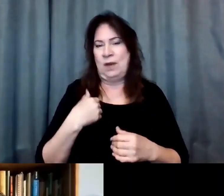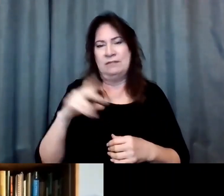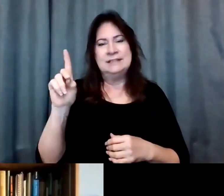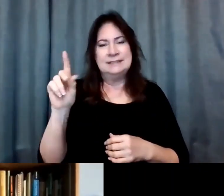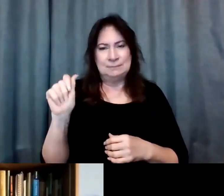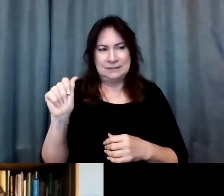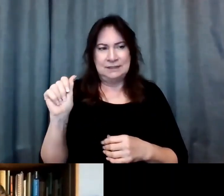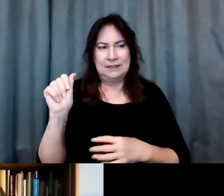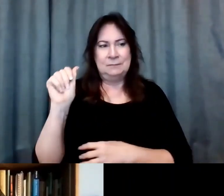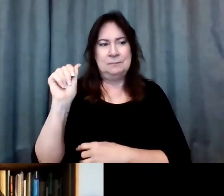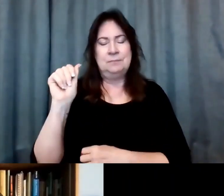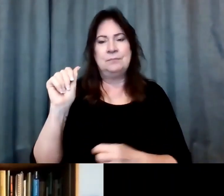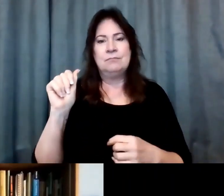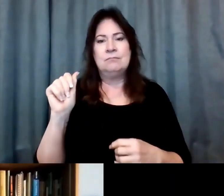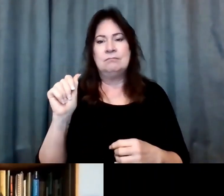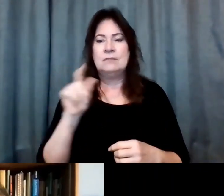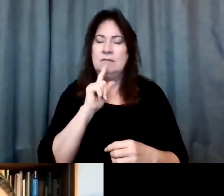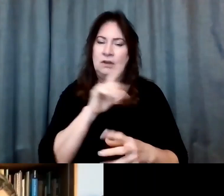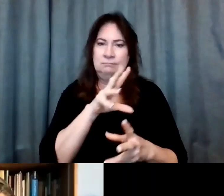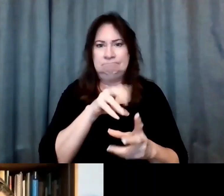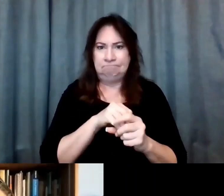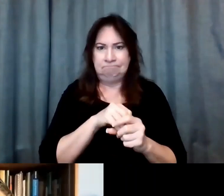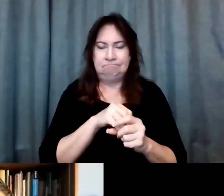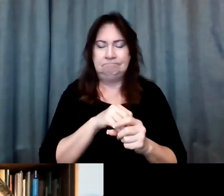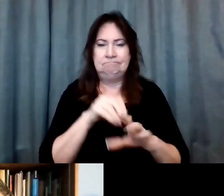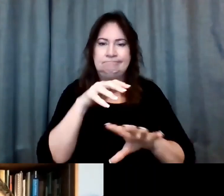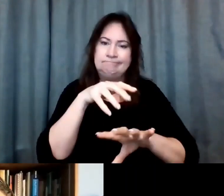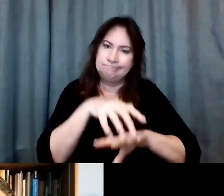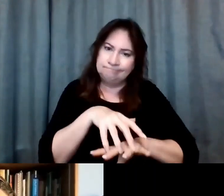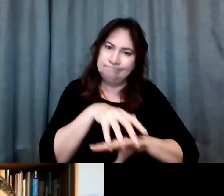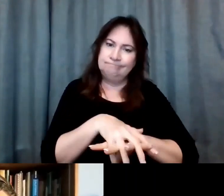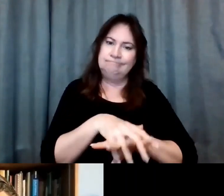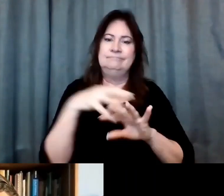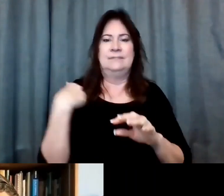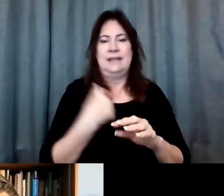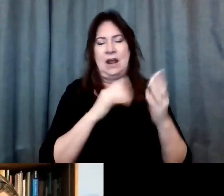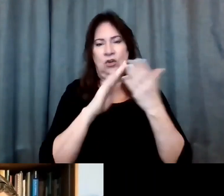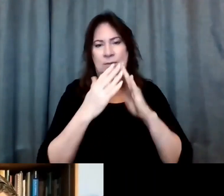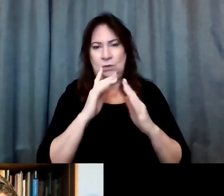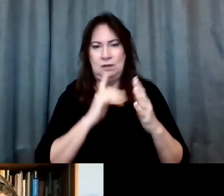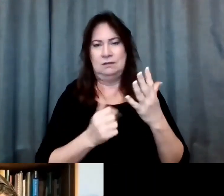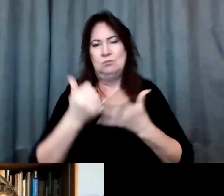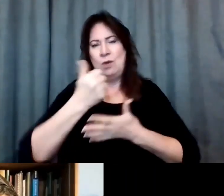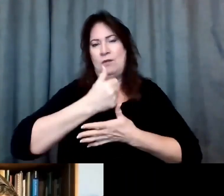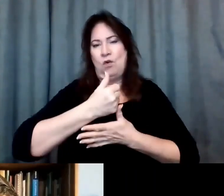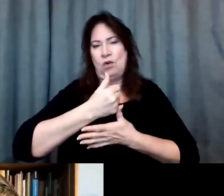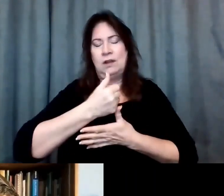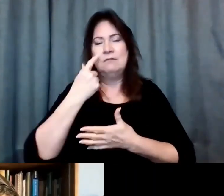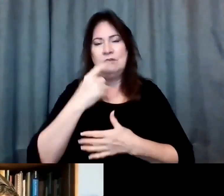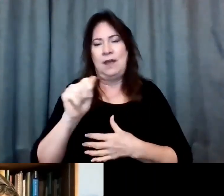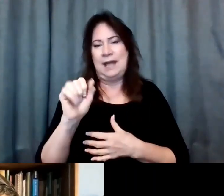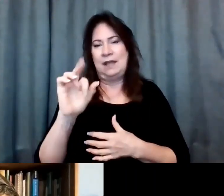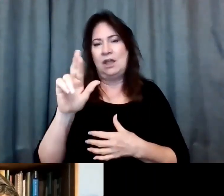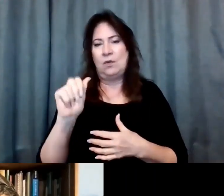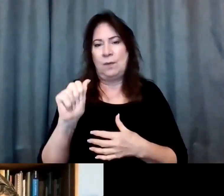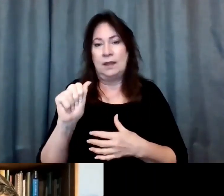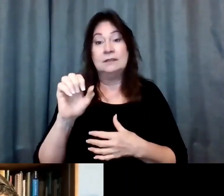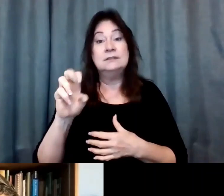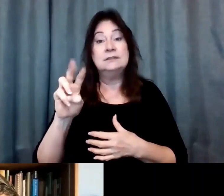are integral and significant in our community and a priority for AERA.